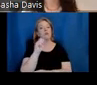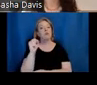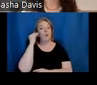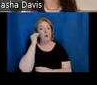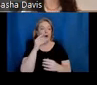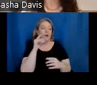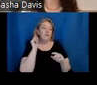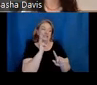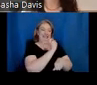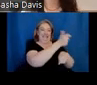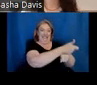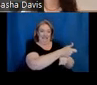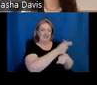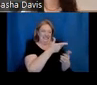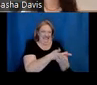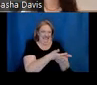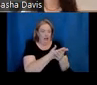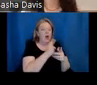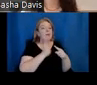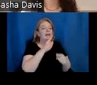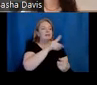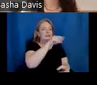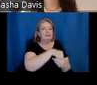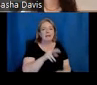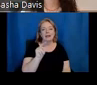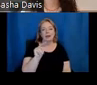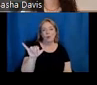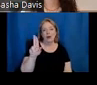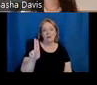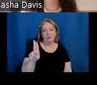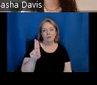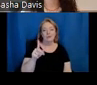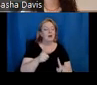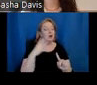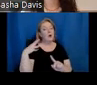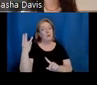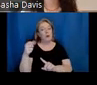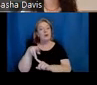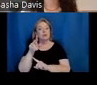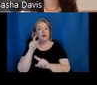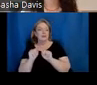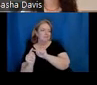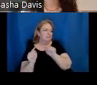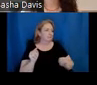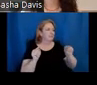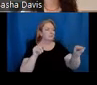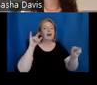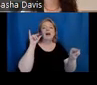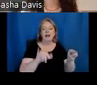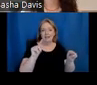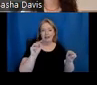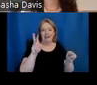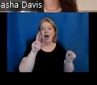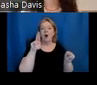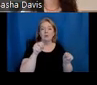NYU. From Washington Square, take a stroll to the Silver Towers, the trio of 30-story brutalist buildings,